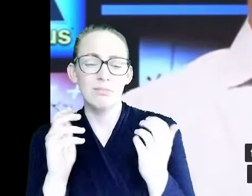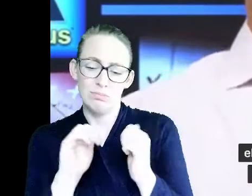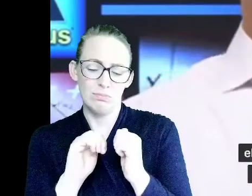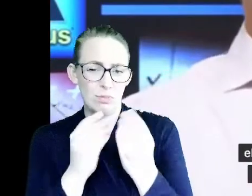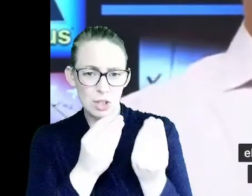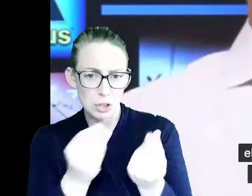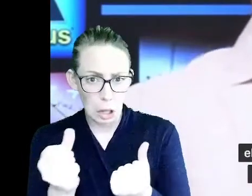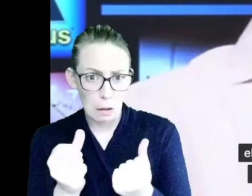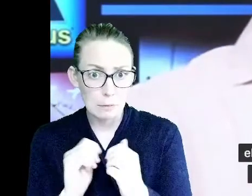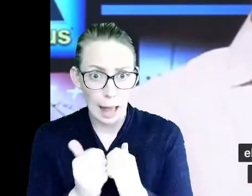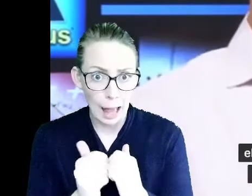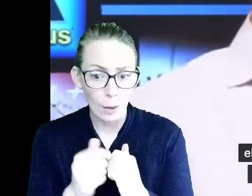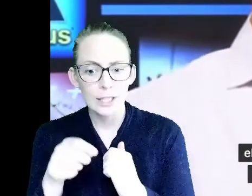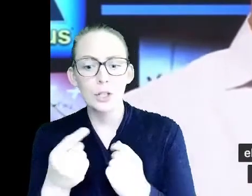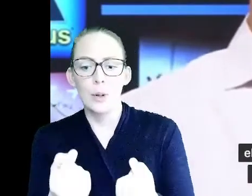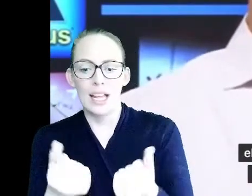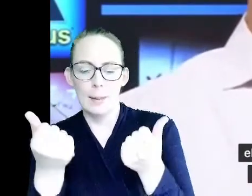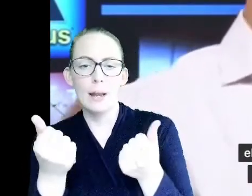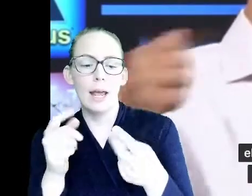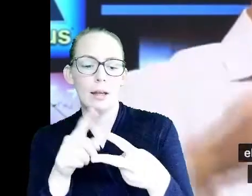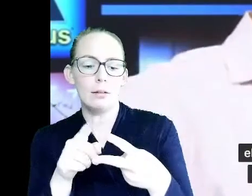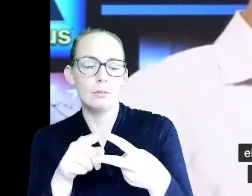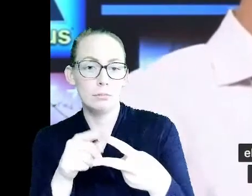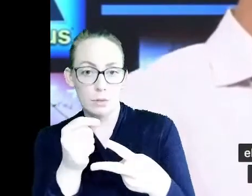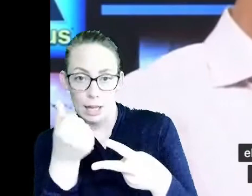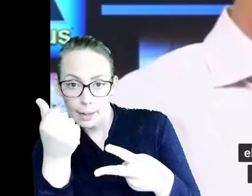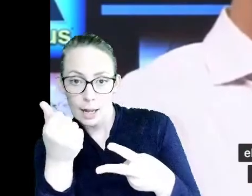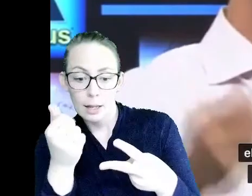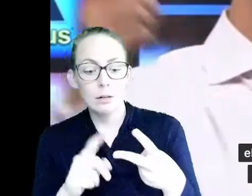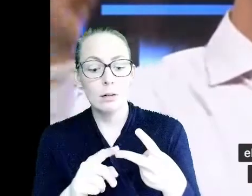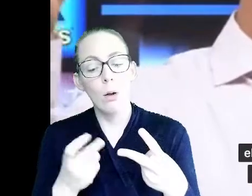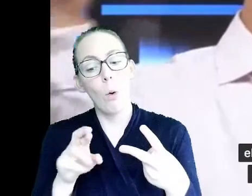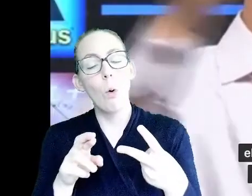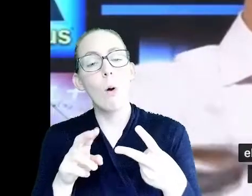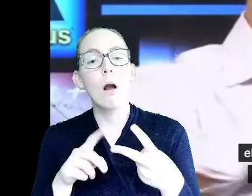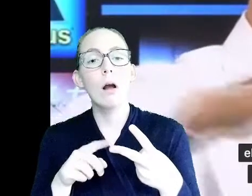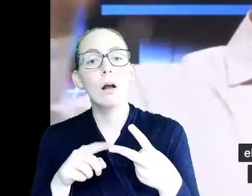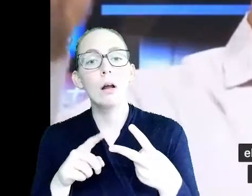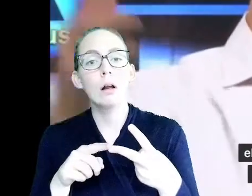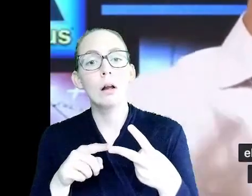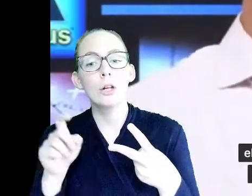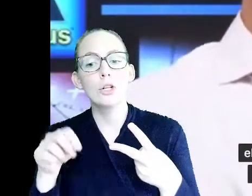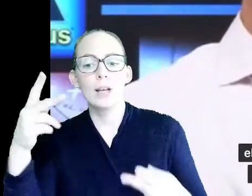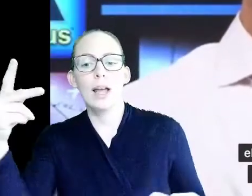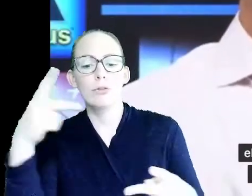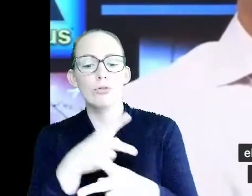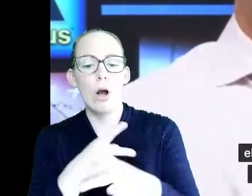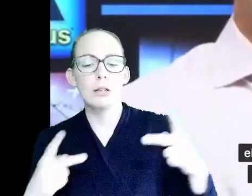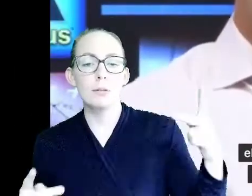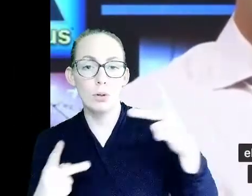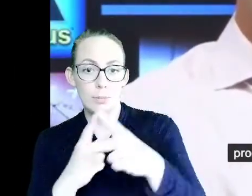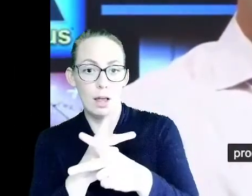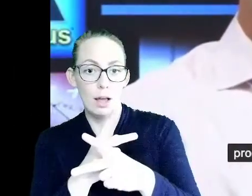you either need to eliminate the fraction or you need to cross multiply